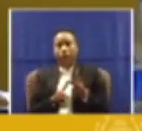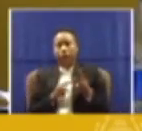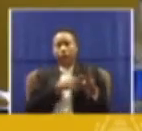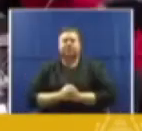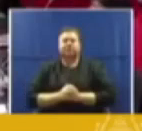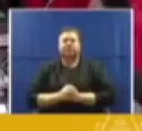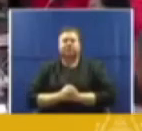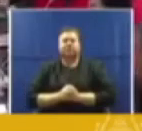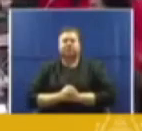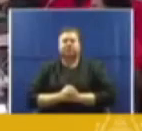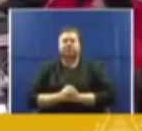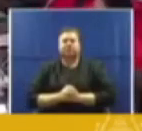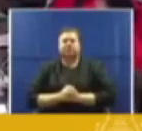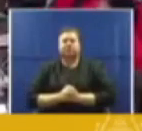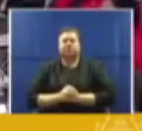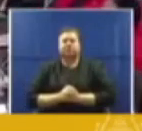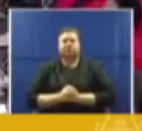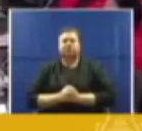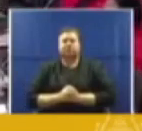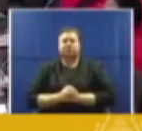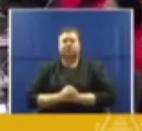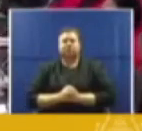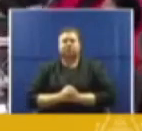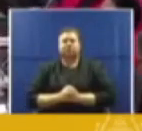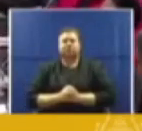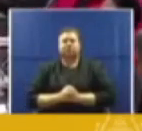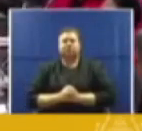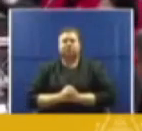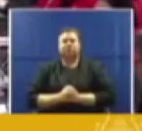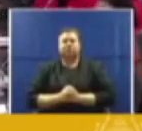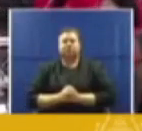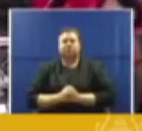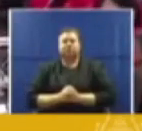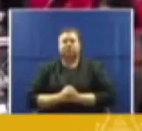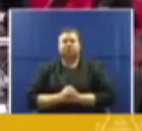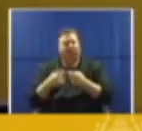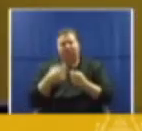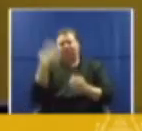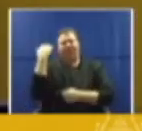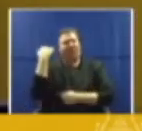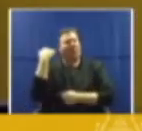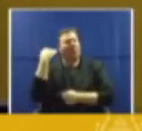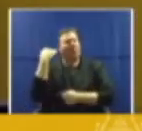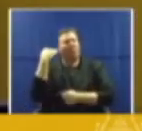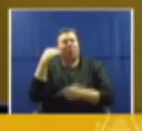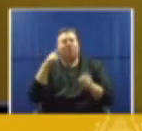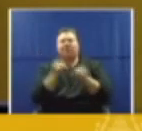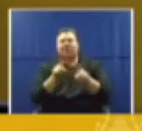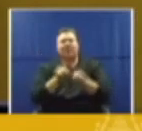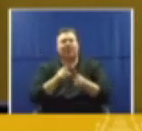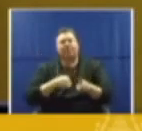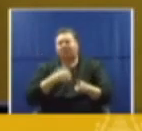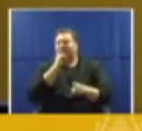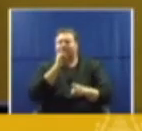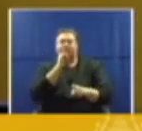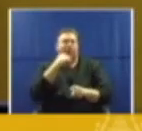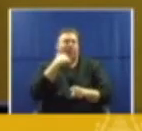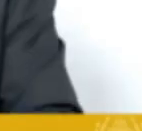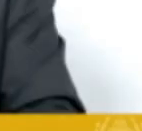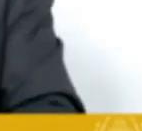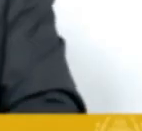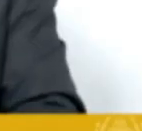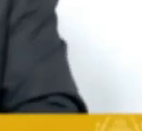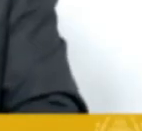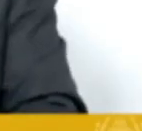have a president that will come outright and blatantly say he is not going to answer, meaning he undermines